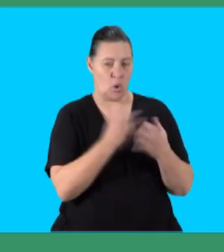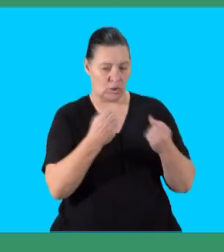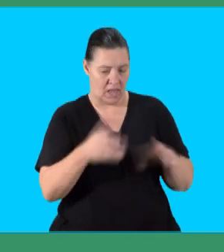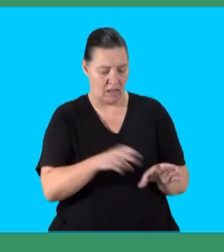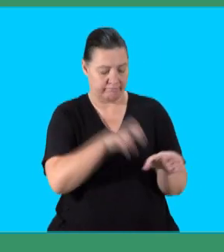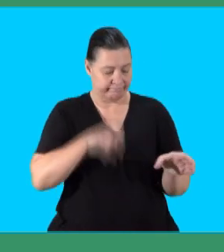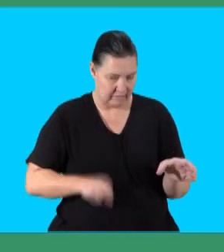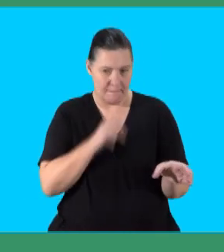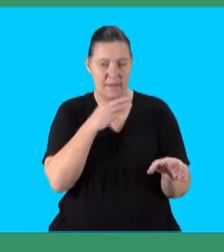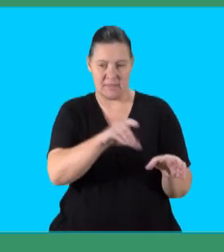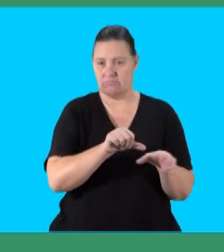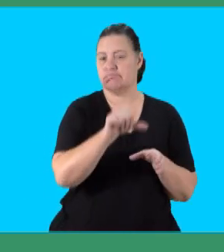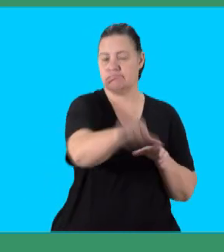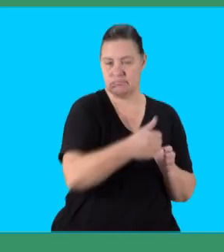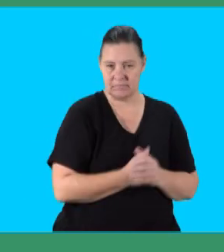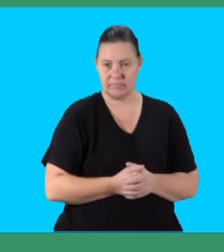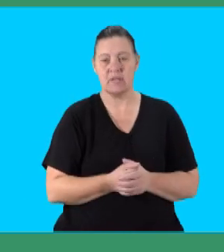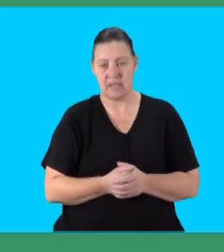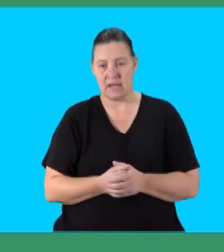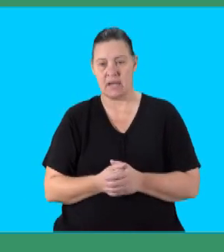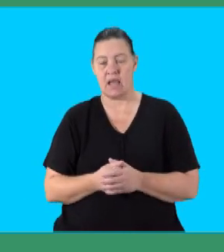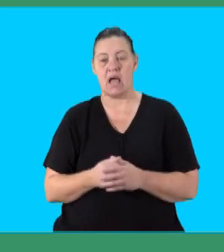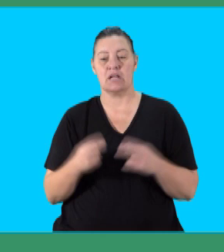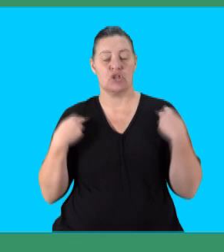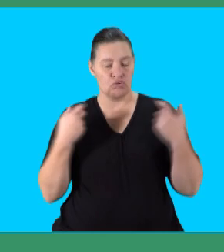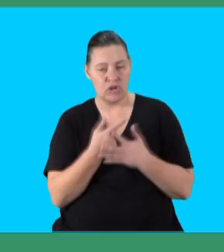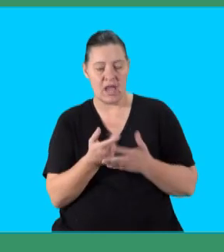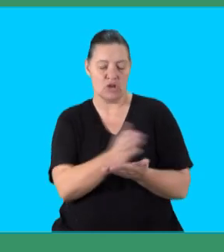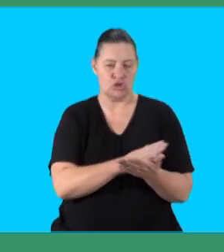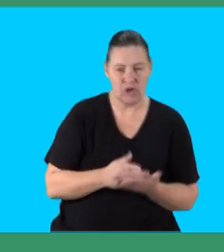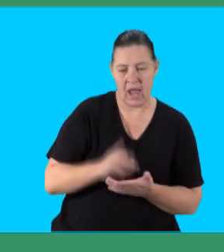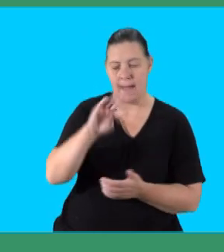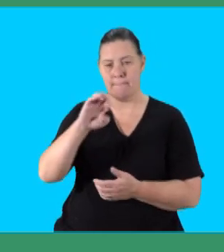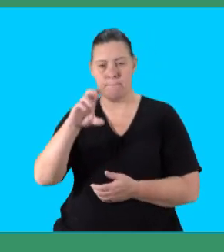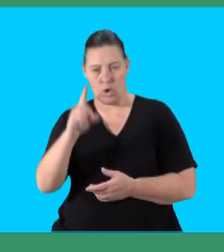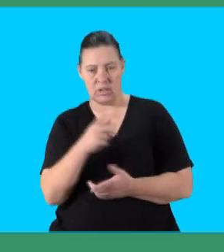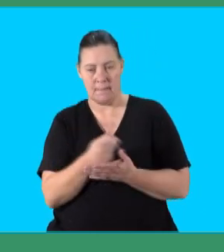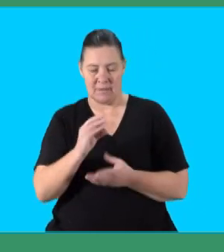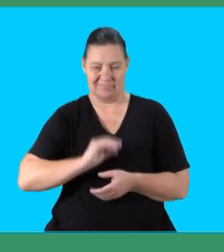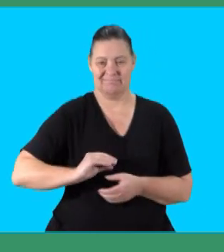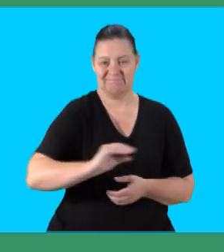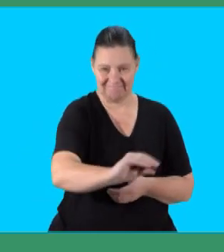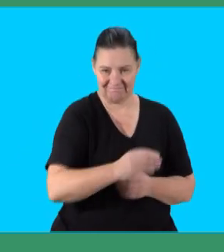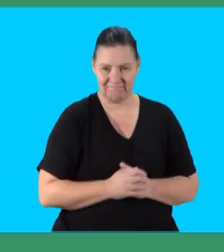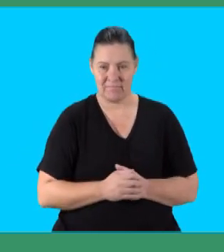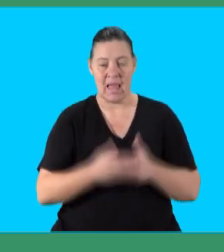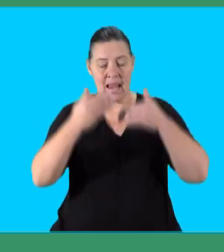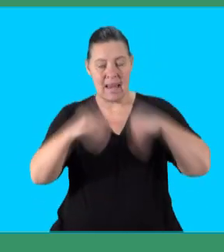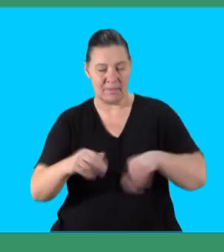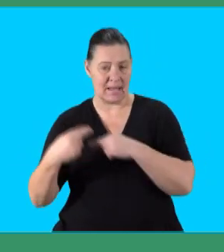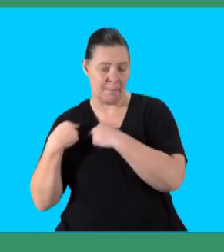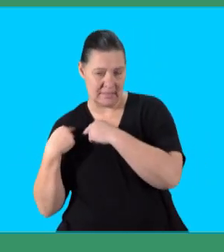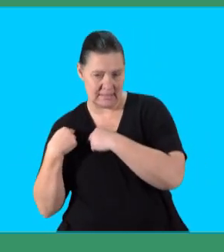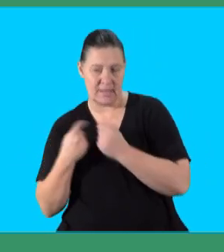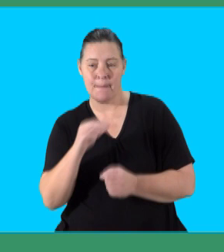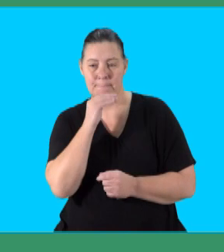exist. Then securities, shares and bonds issued by a company. Limited liability, type